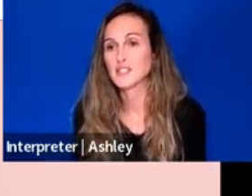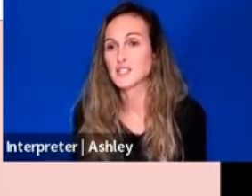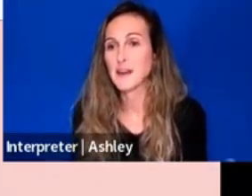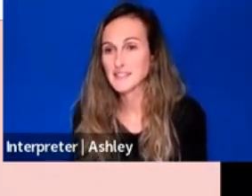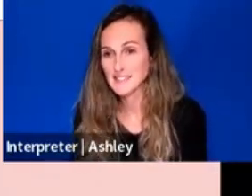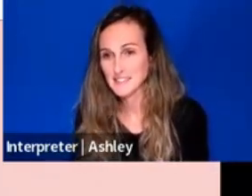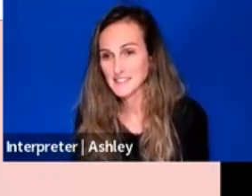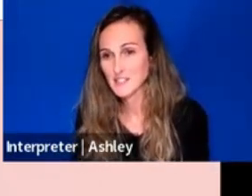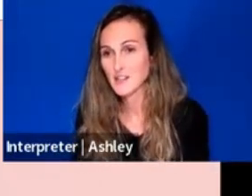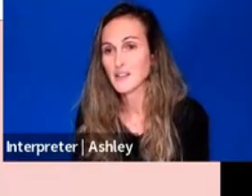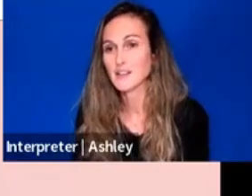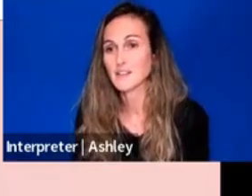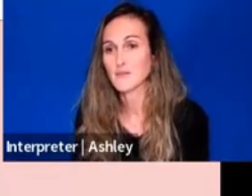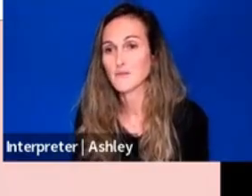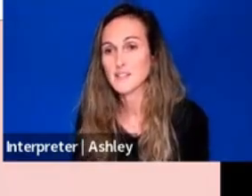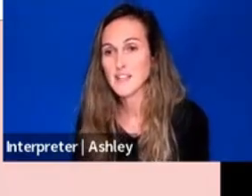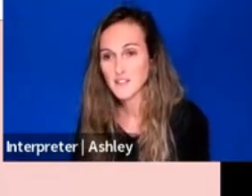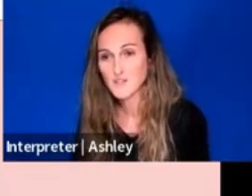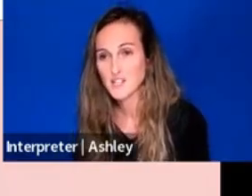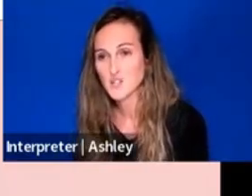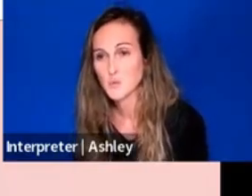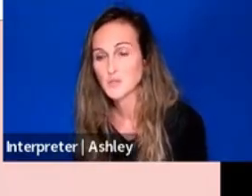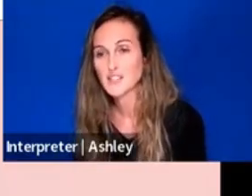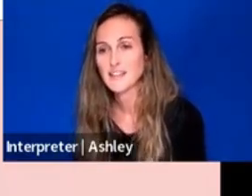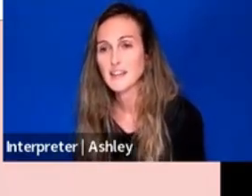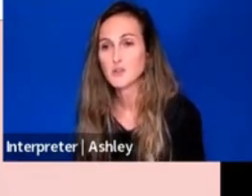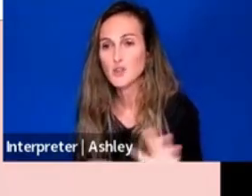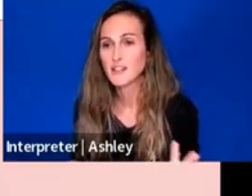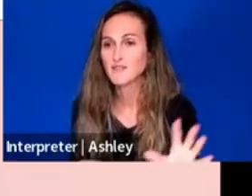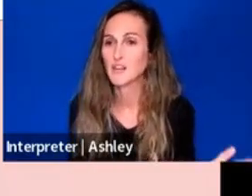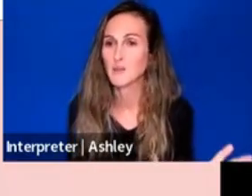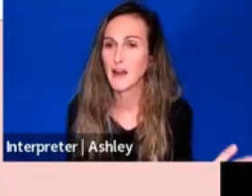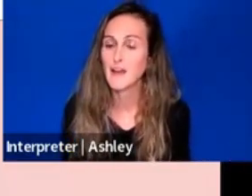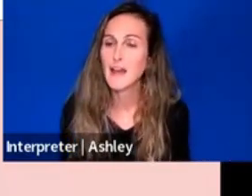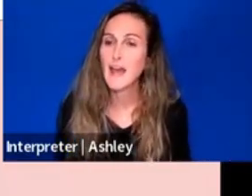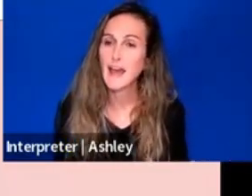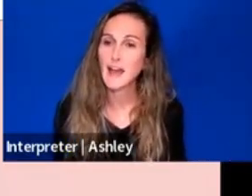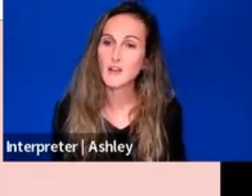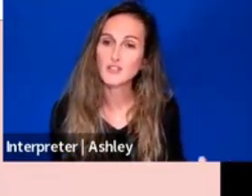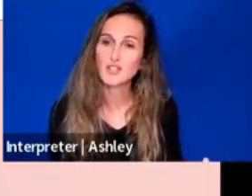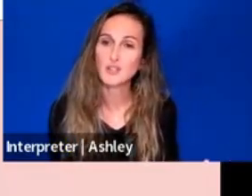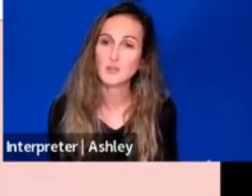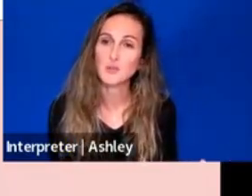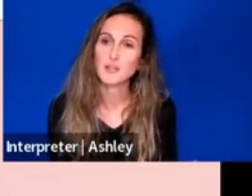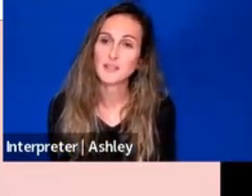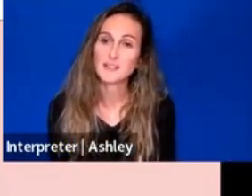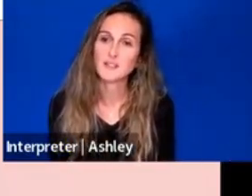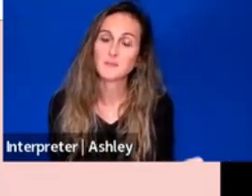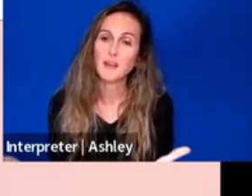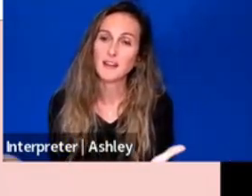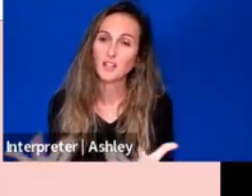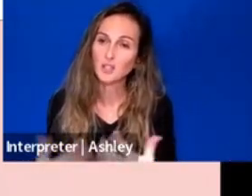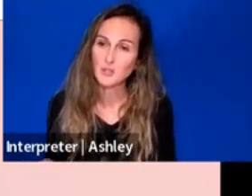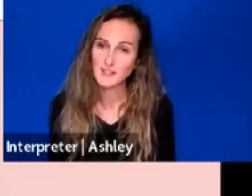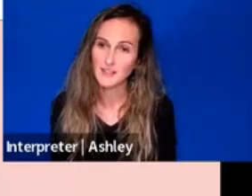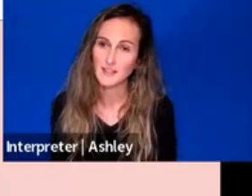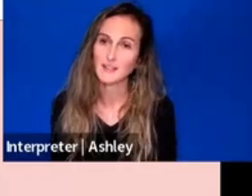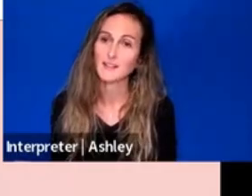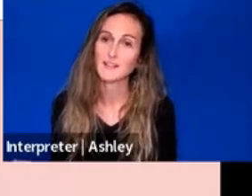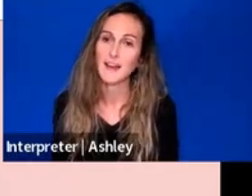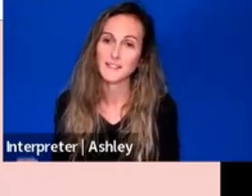of spaces for deaf individuals, and they were trying to figure out how to